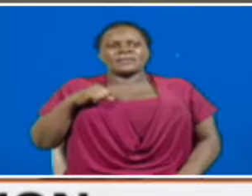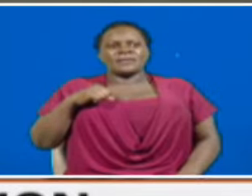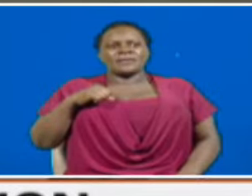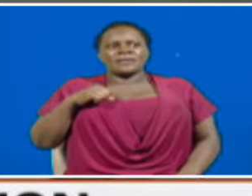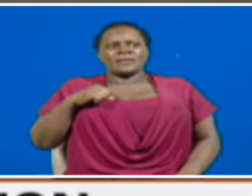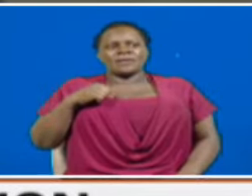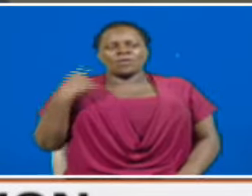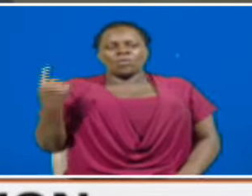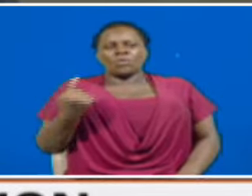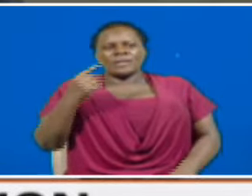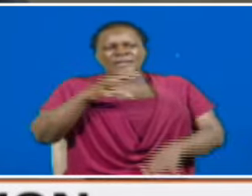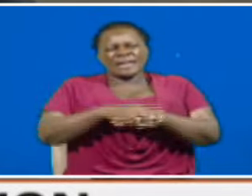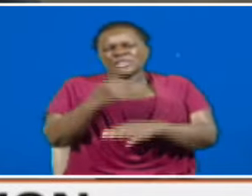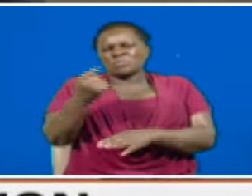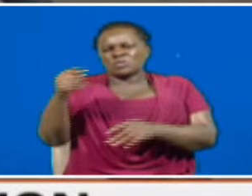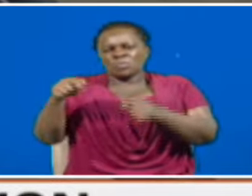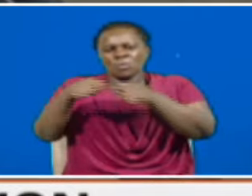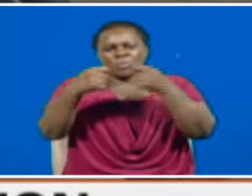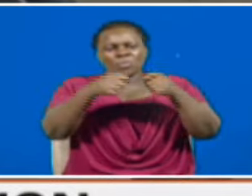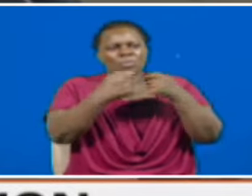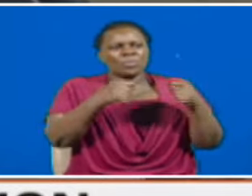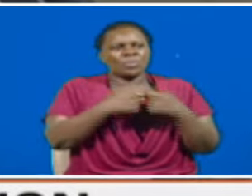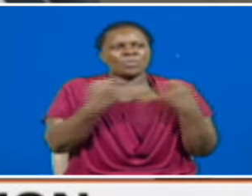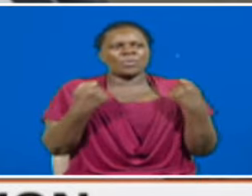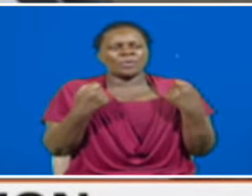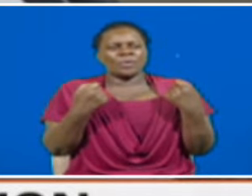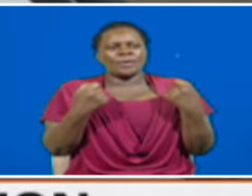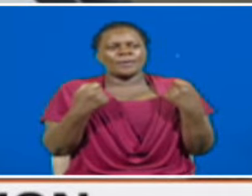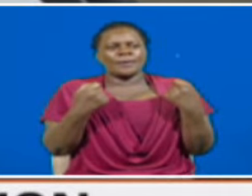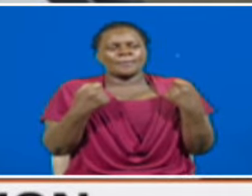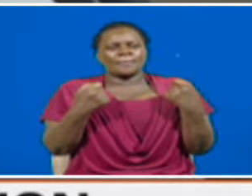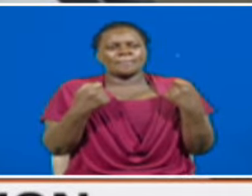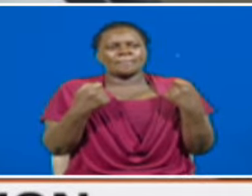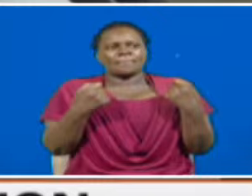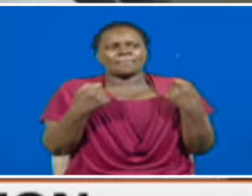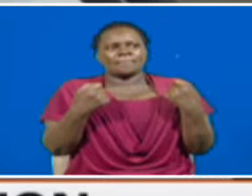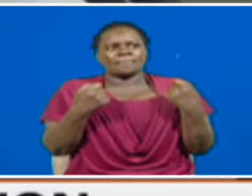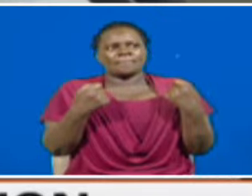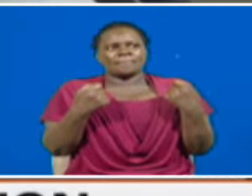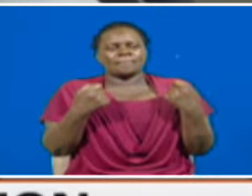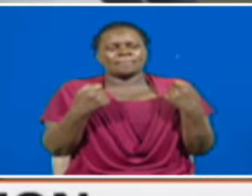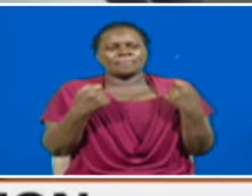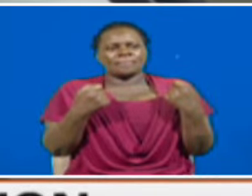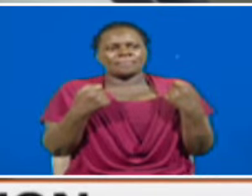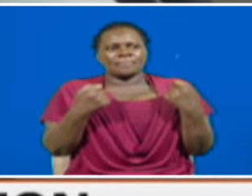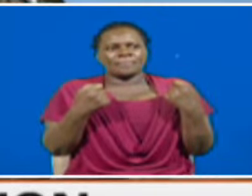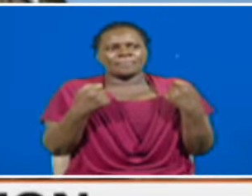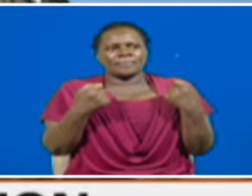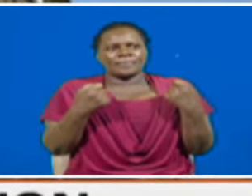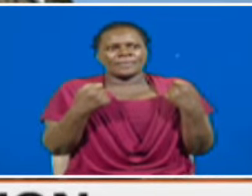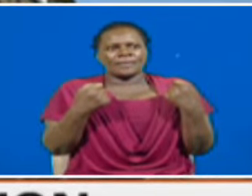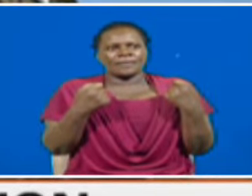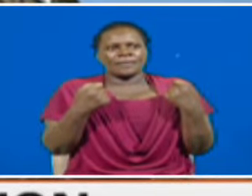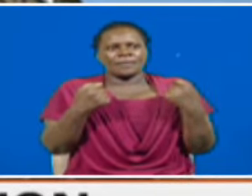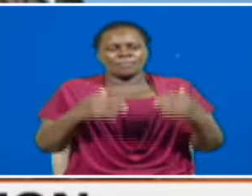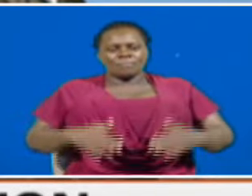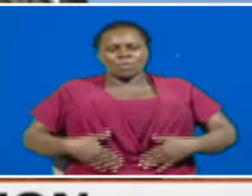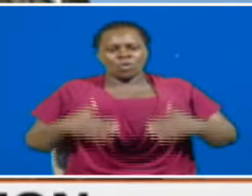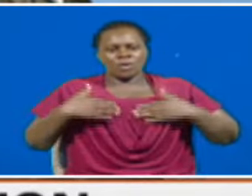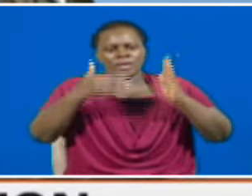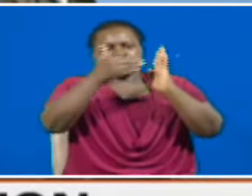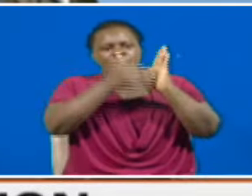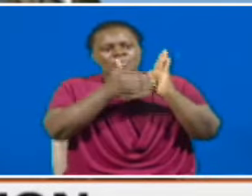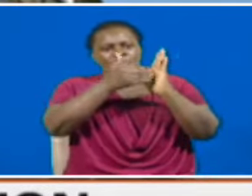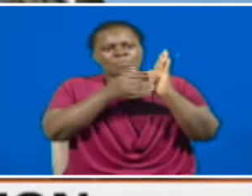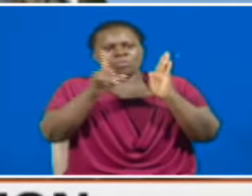passenger plane only getting minor damage to the aircraft's right horizontal stabilizer, the icing boot. Results of autopsy examination